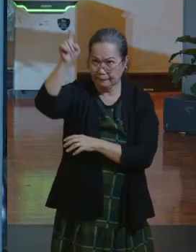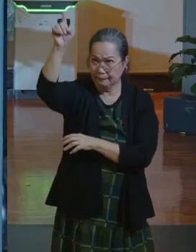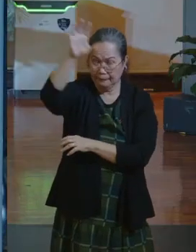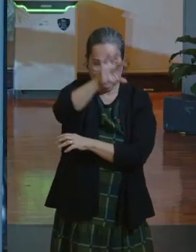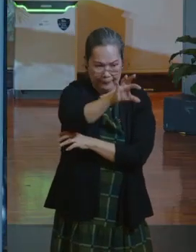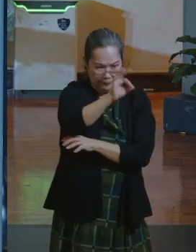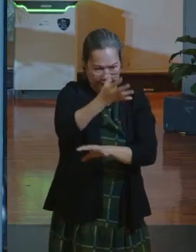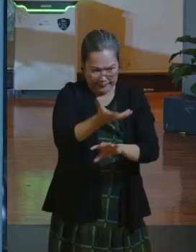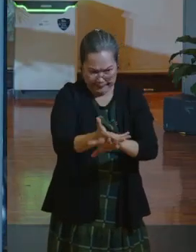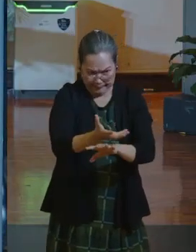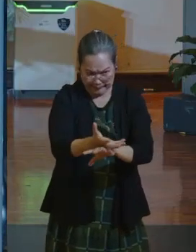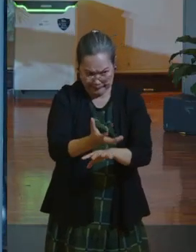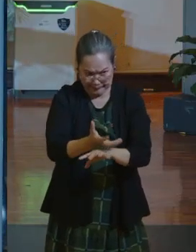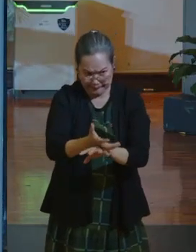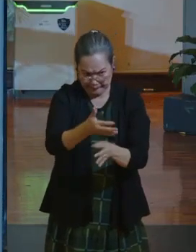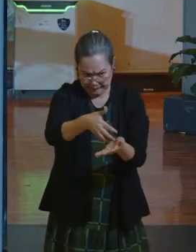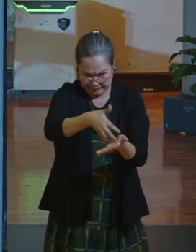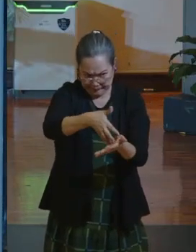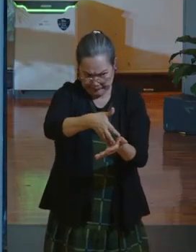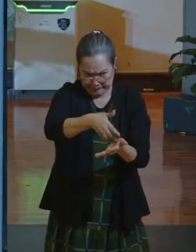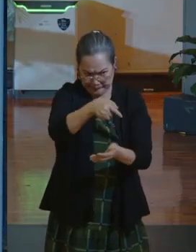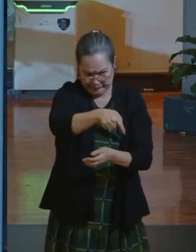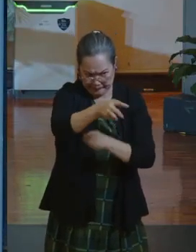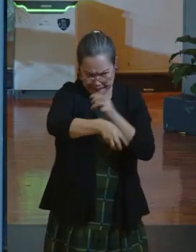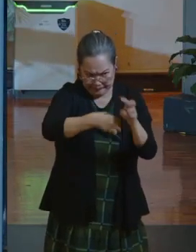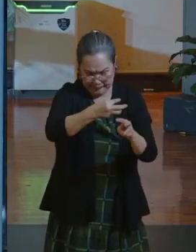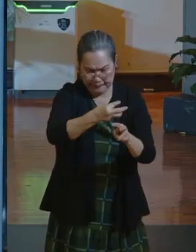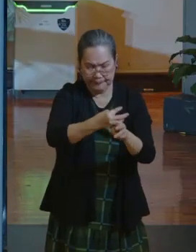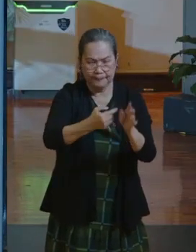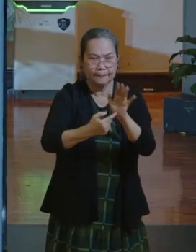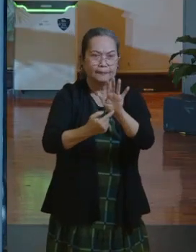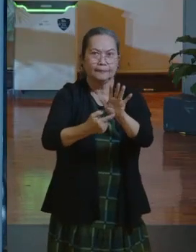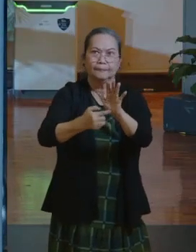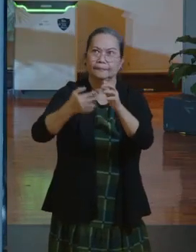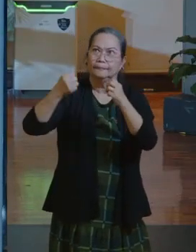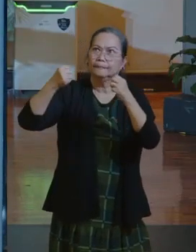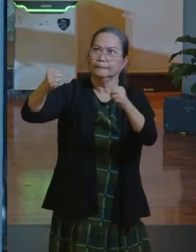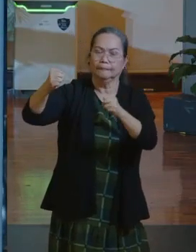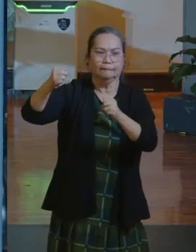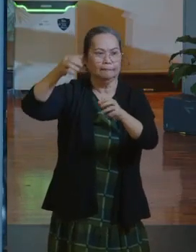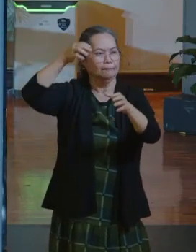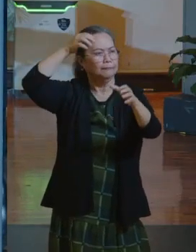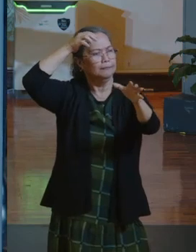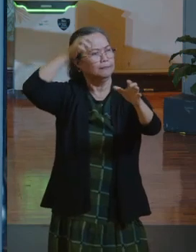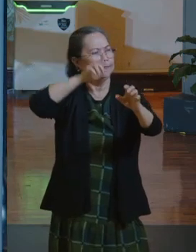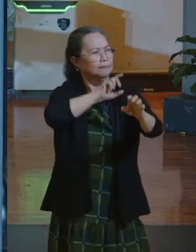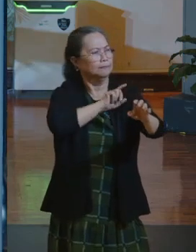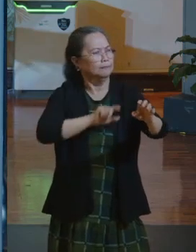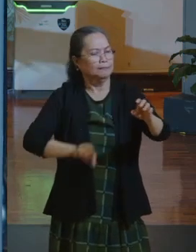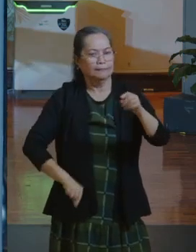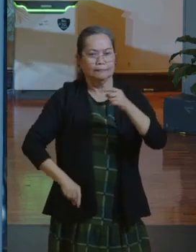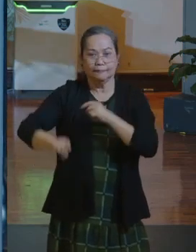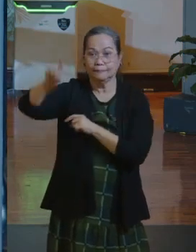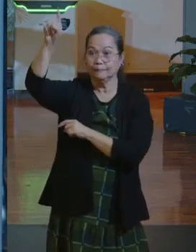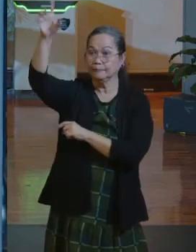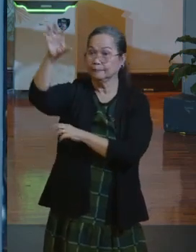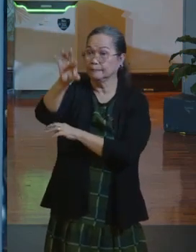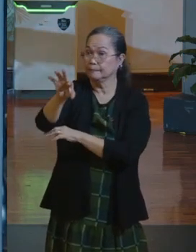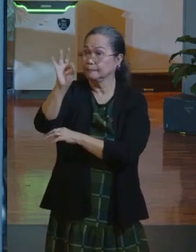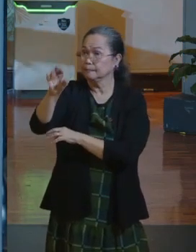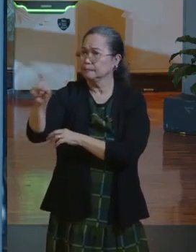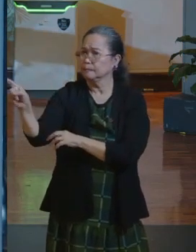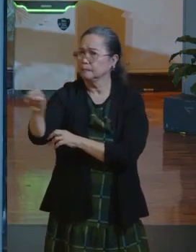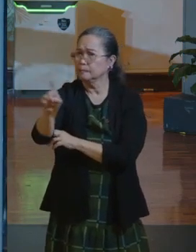chose what is weak in the world to shame the strong. God chose what